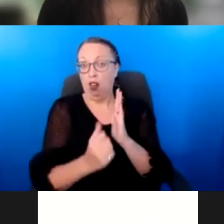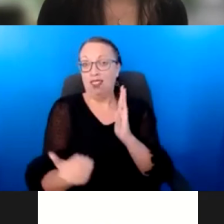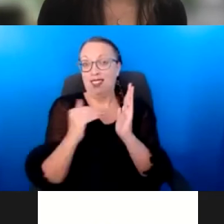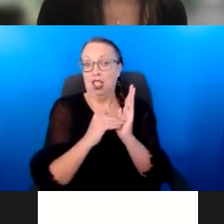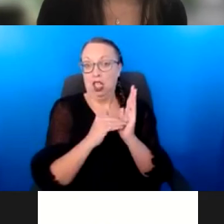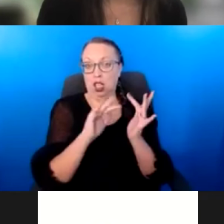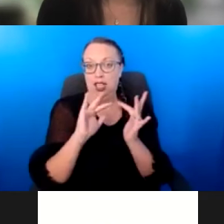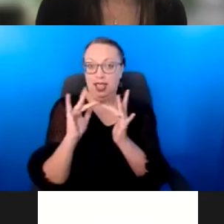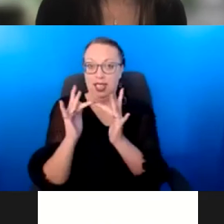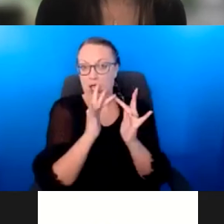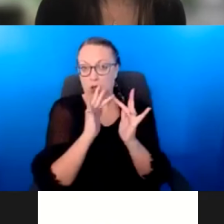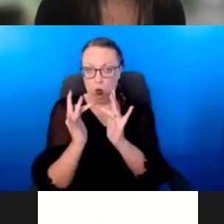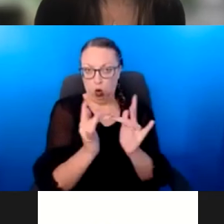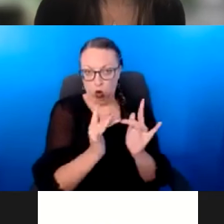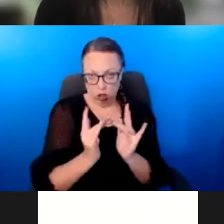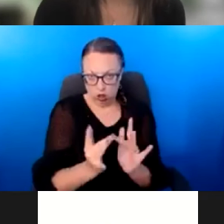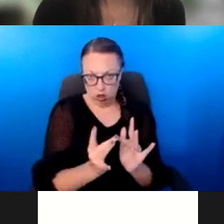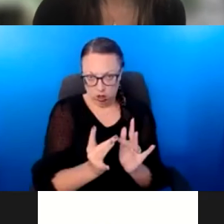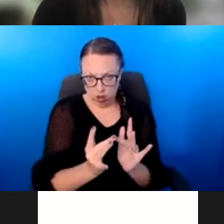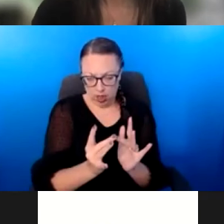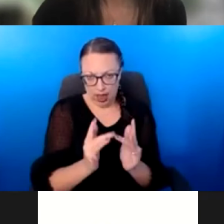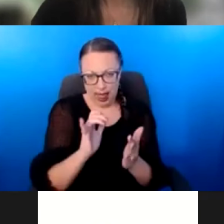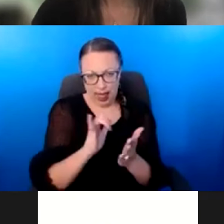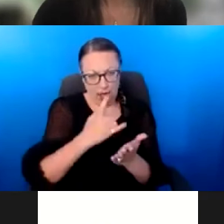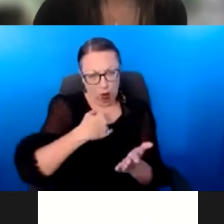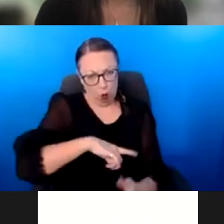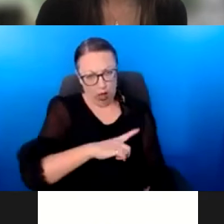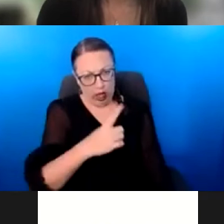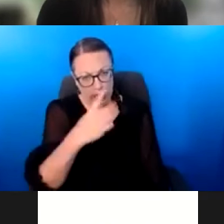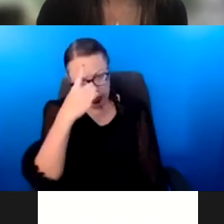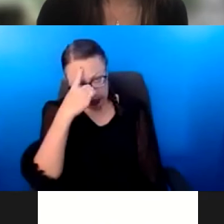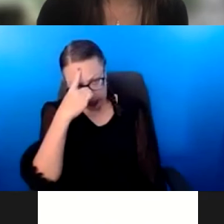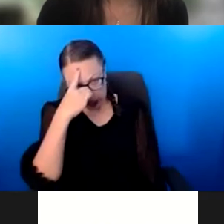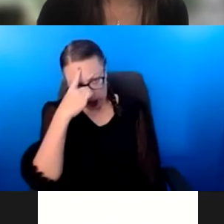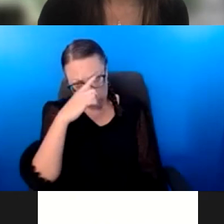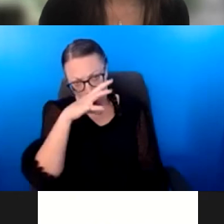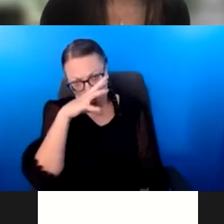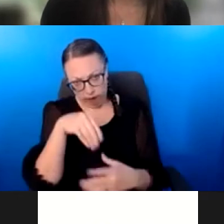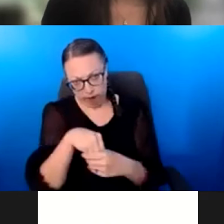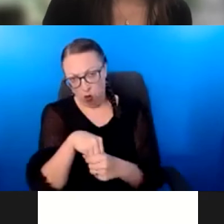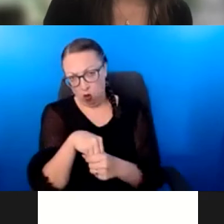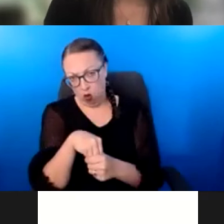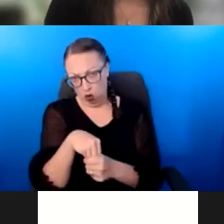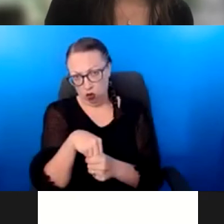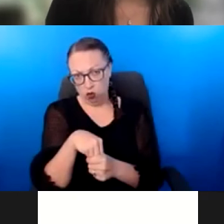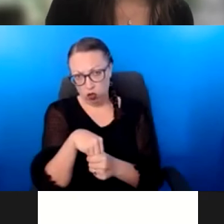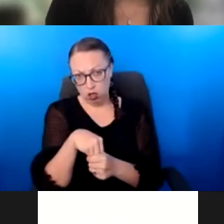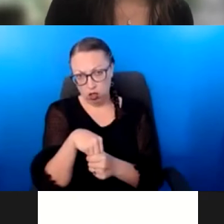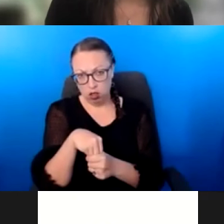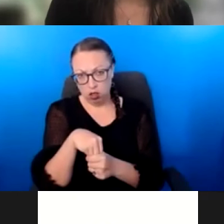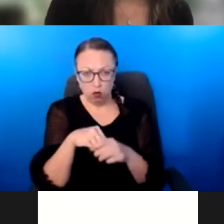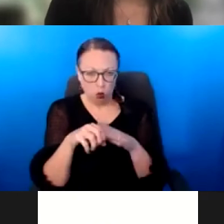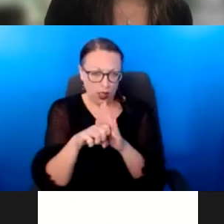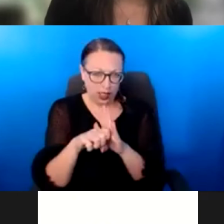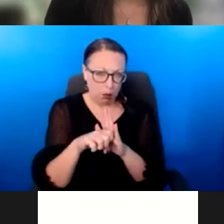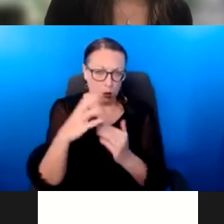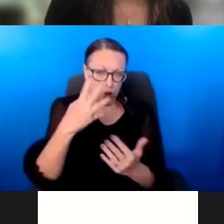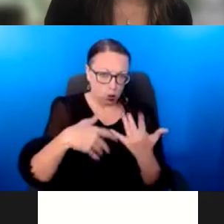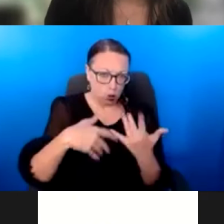networks that we think are particularly involved in, for example, social